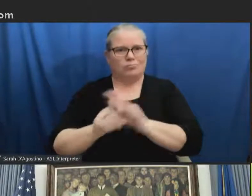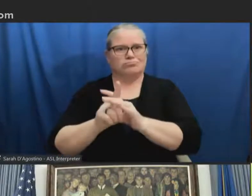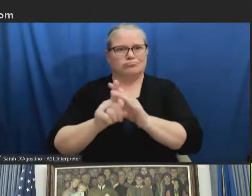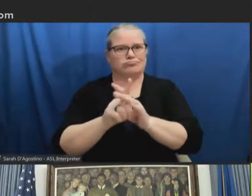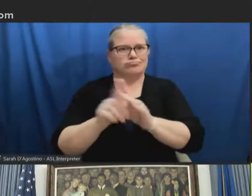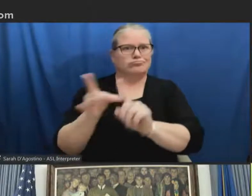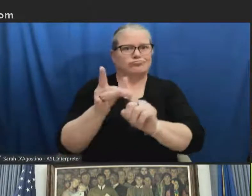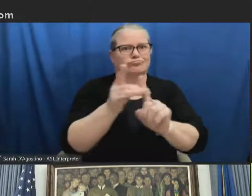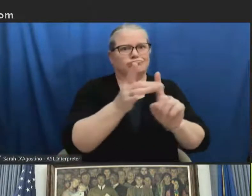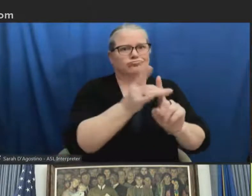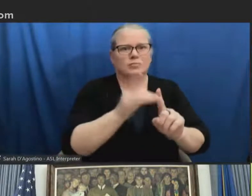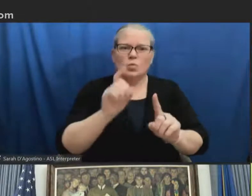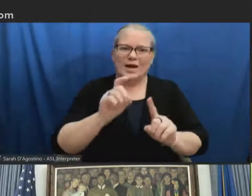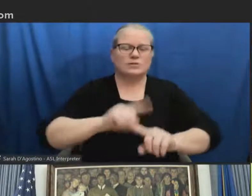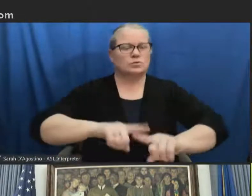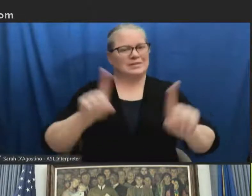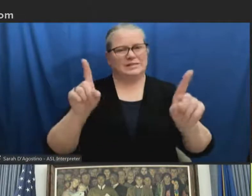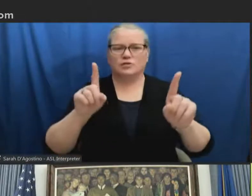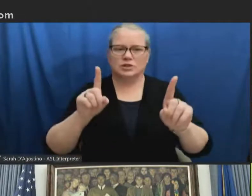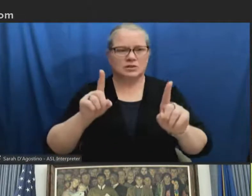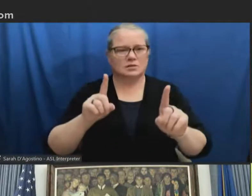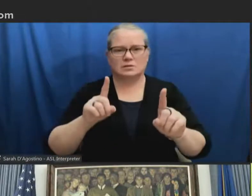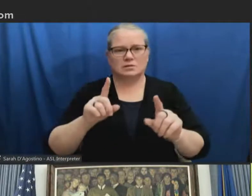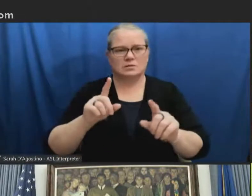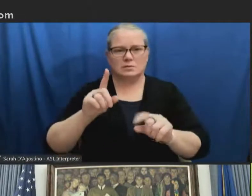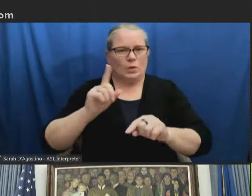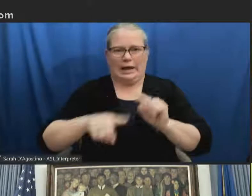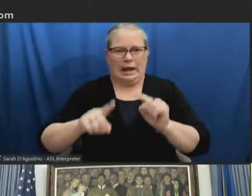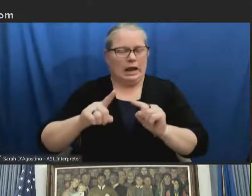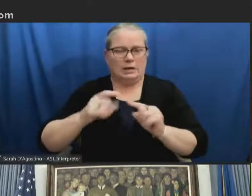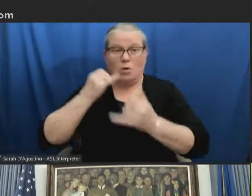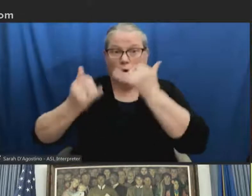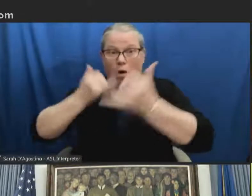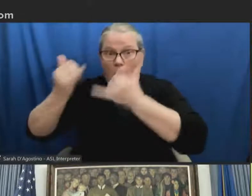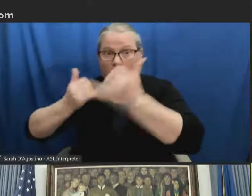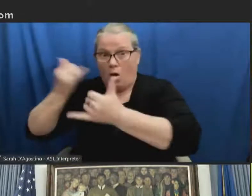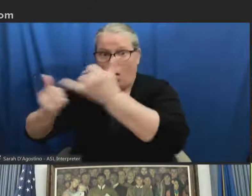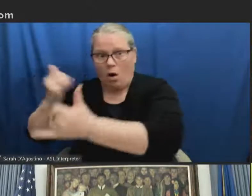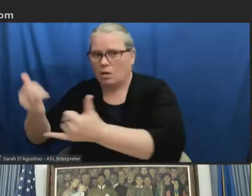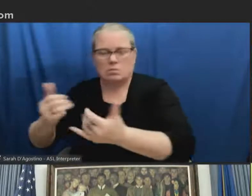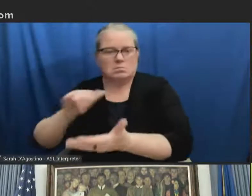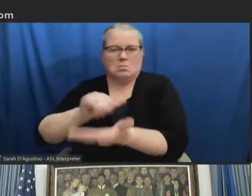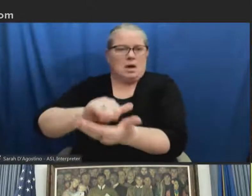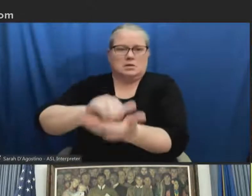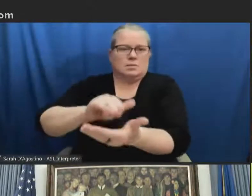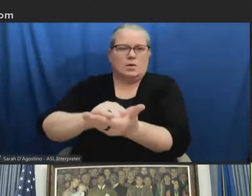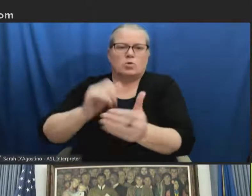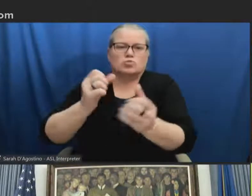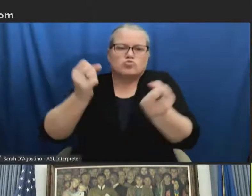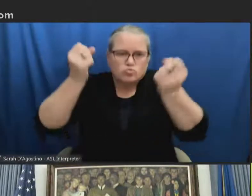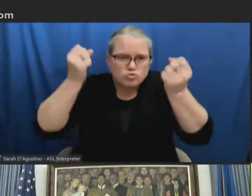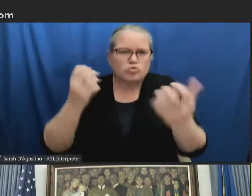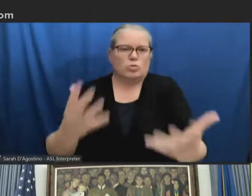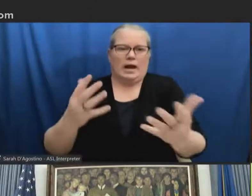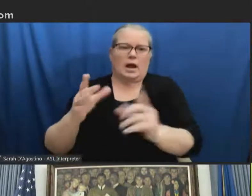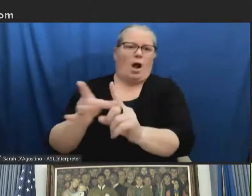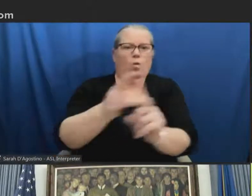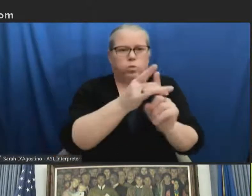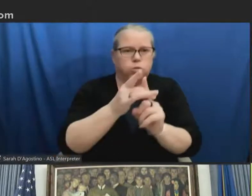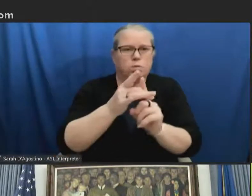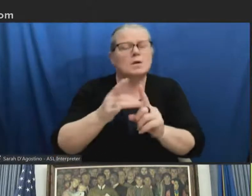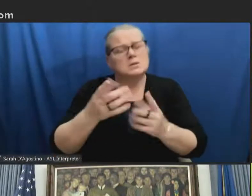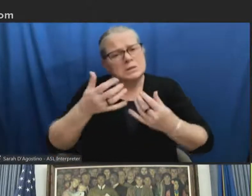have to take as you've had so many cases in the last several weeks. So we are still doing some amount of contact tracing, but I